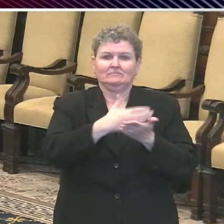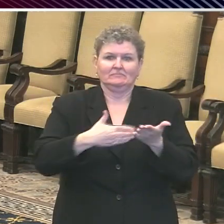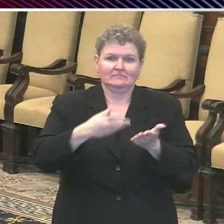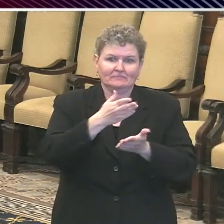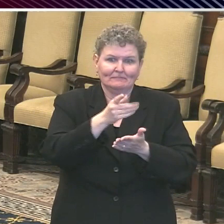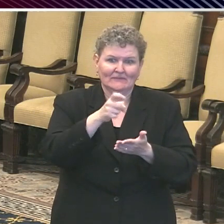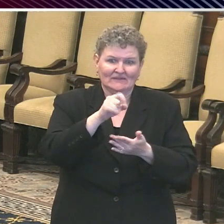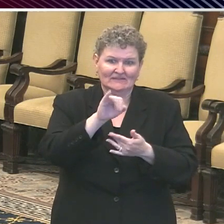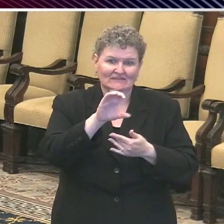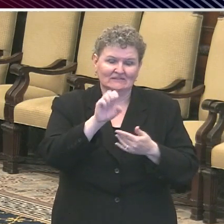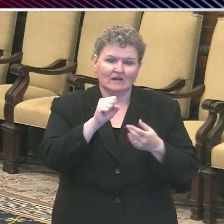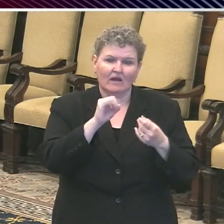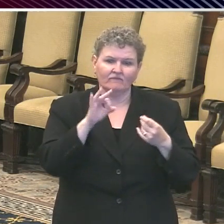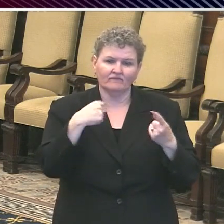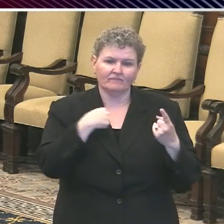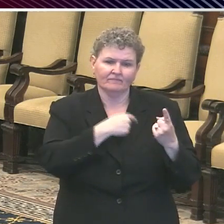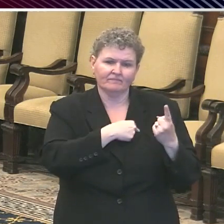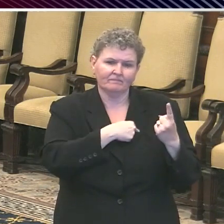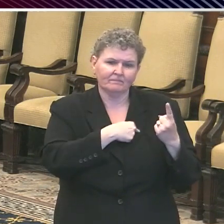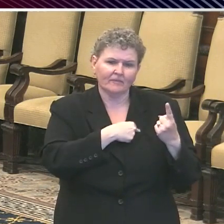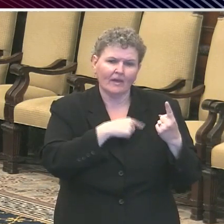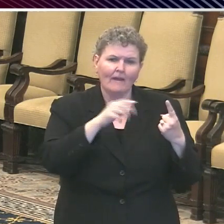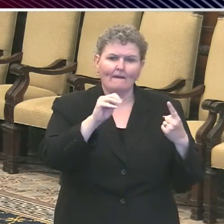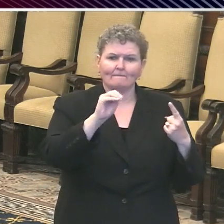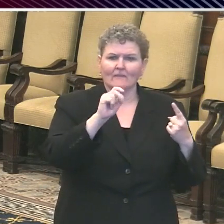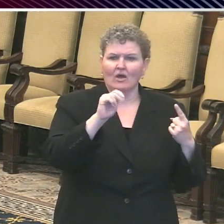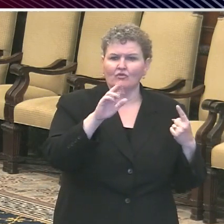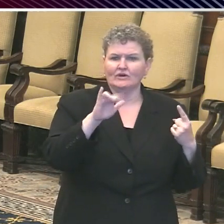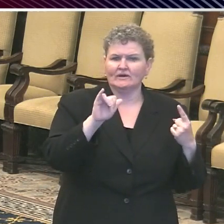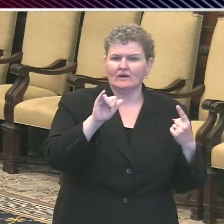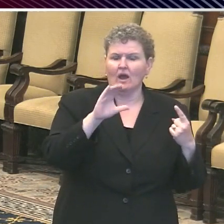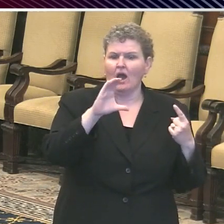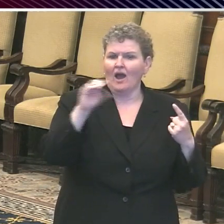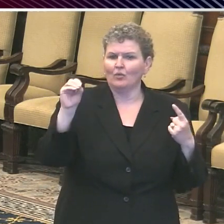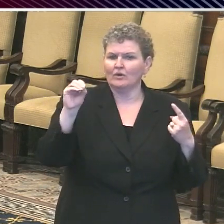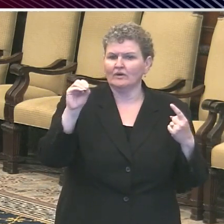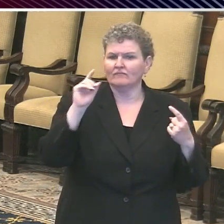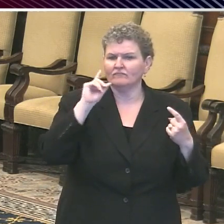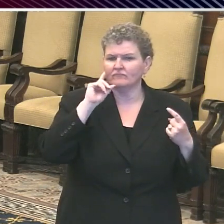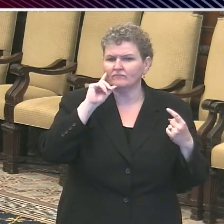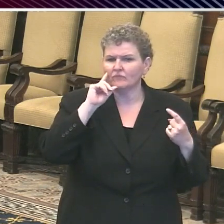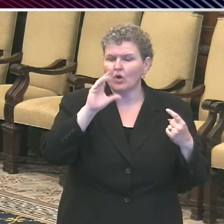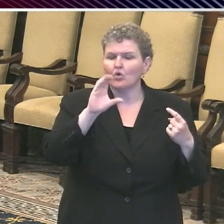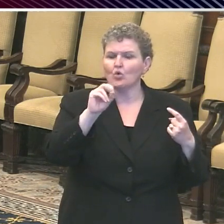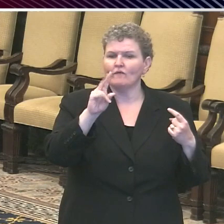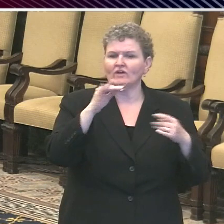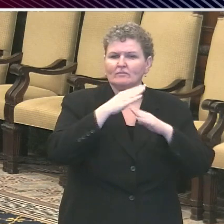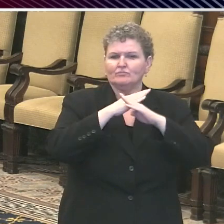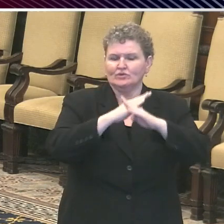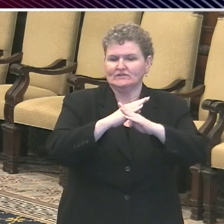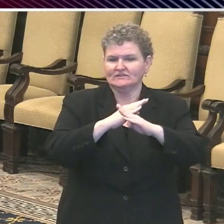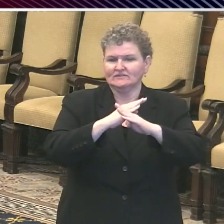contracted with a minority vendor for our COVID prevention site.